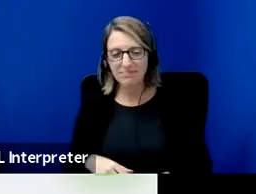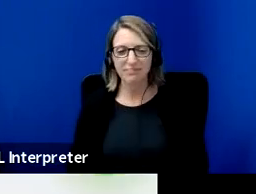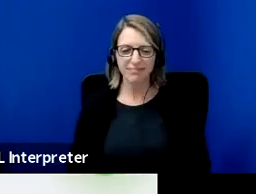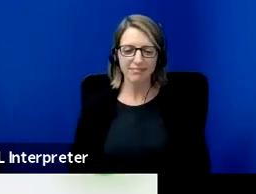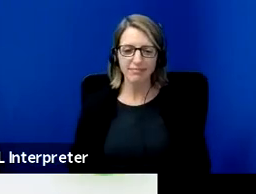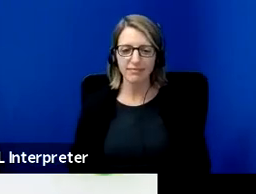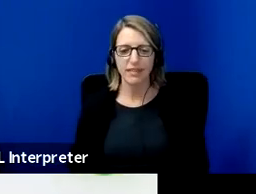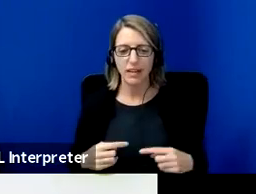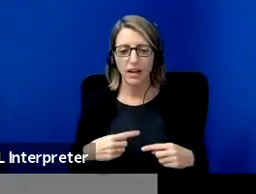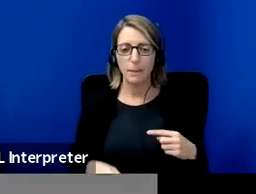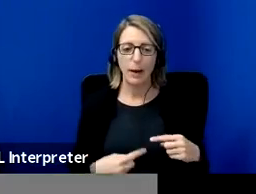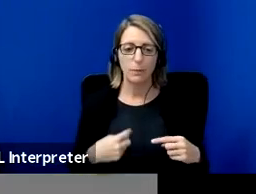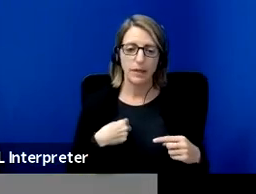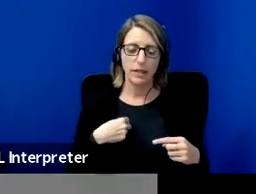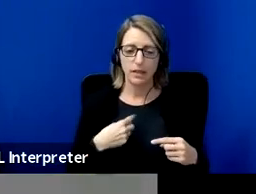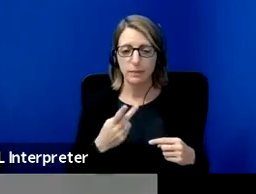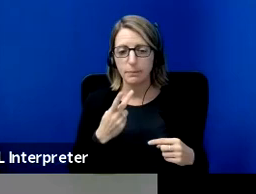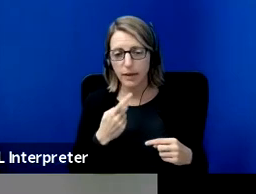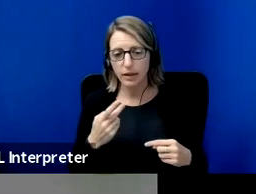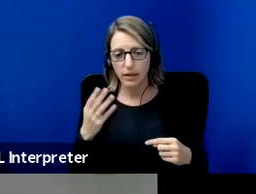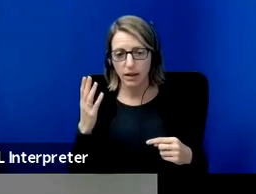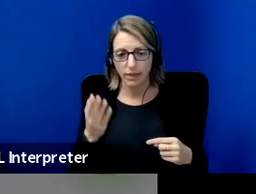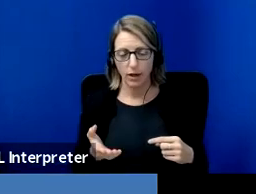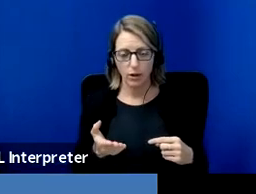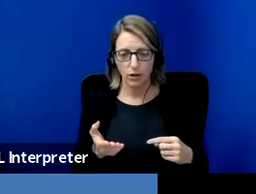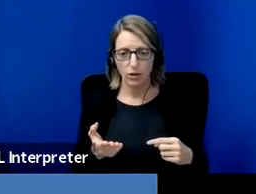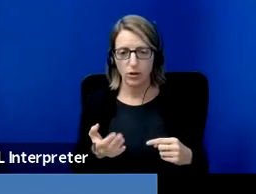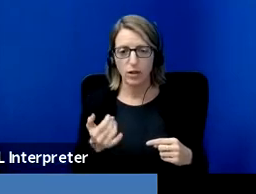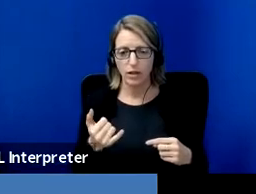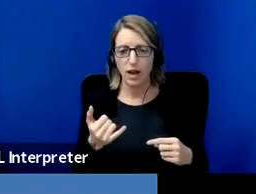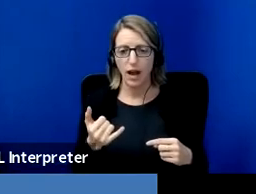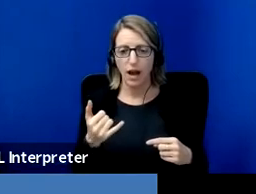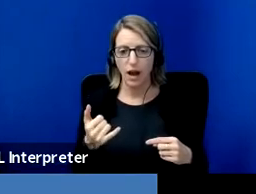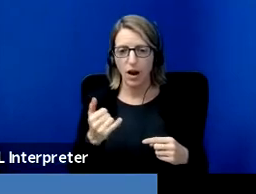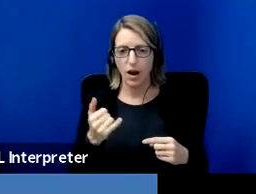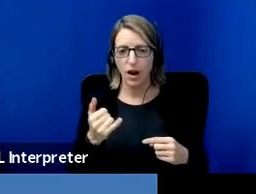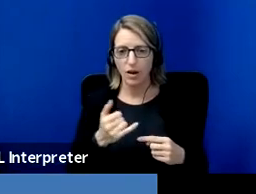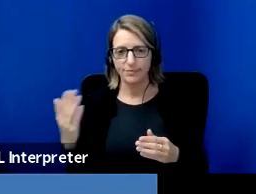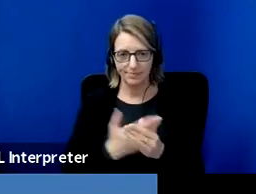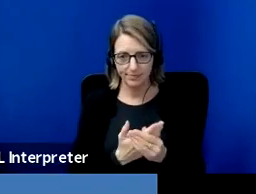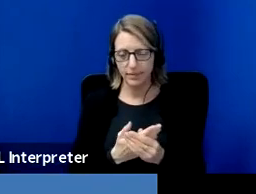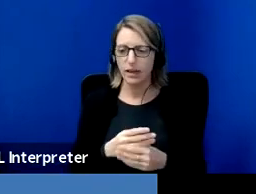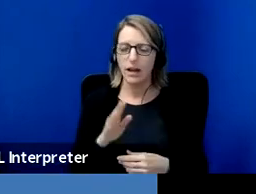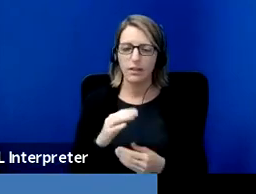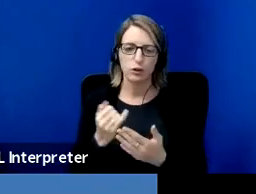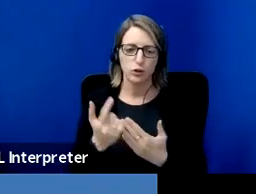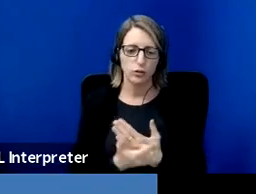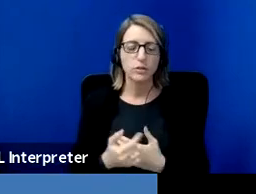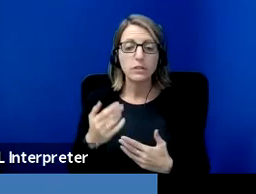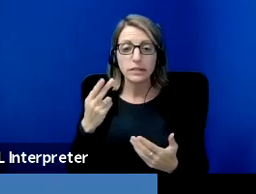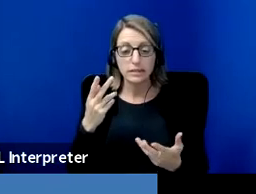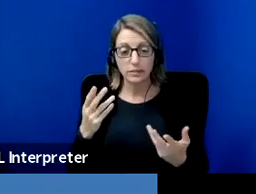I chose pink. It goes there. And now I've put it in their journal. You'll notice it shows that there's a new